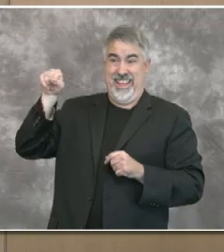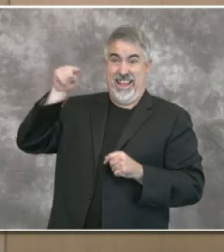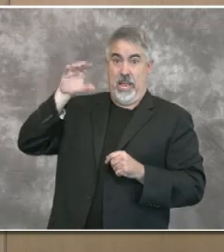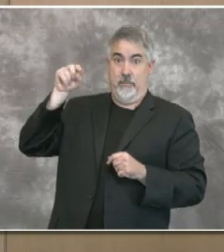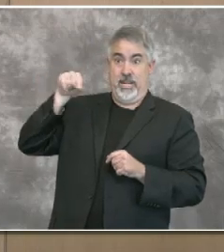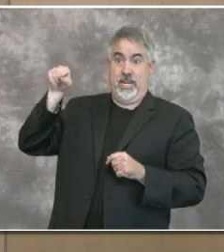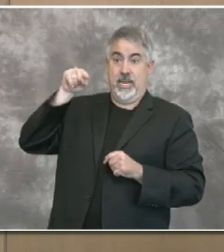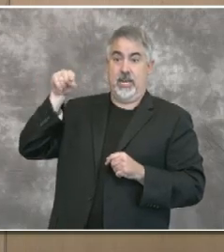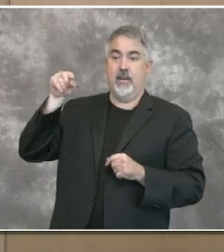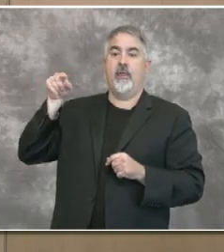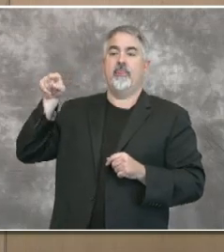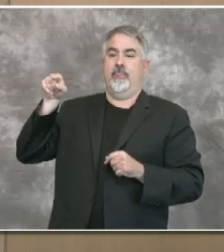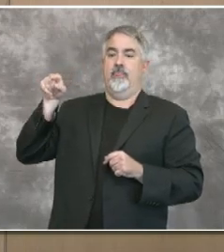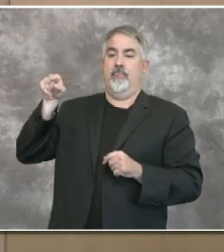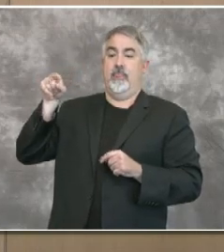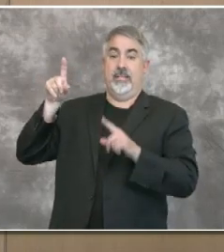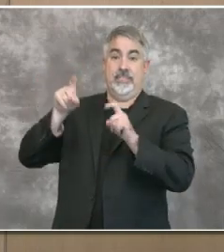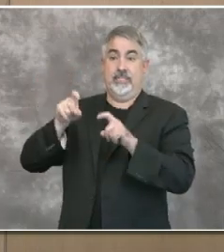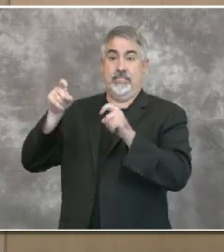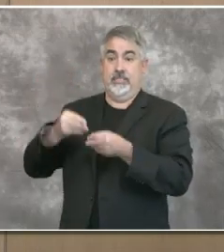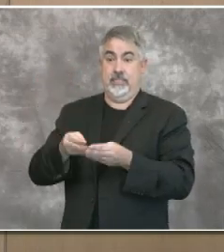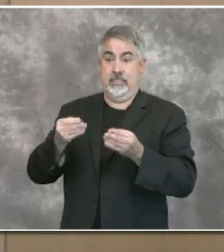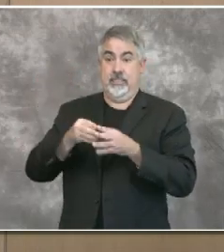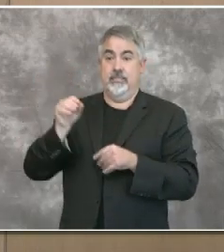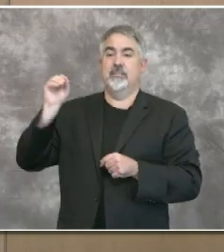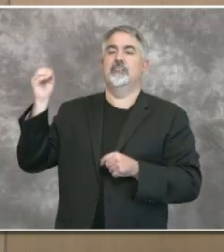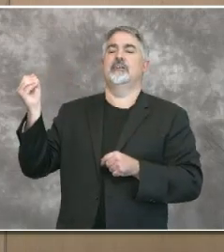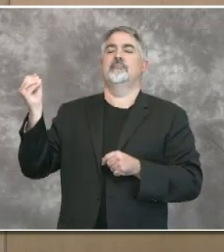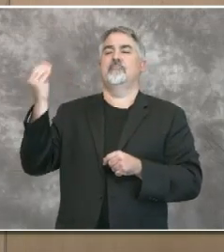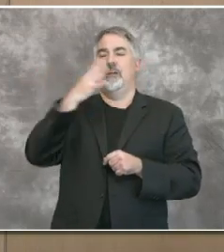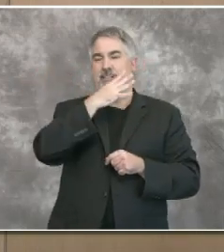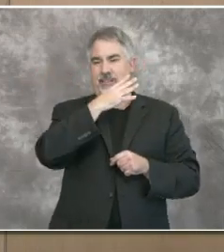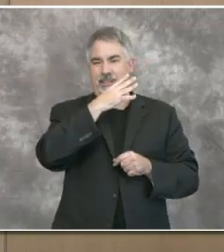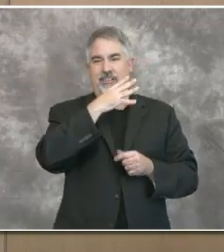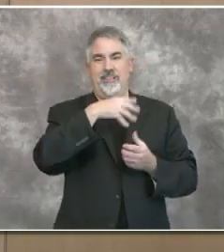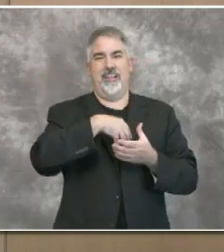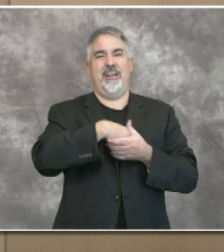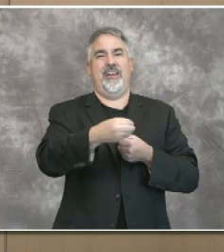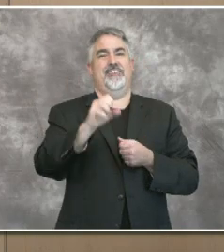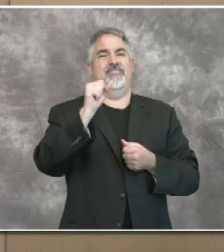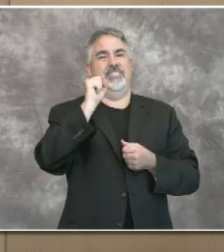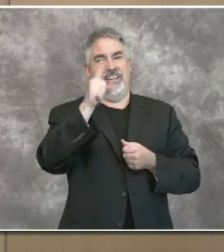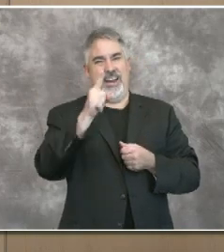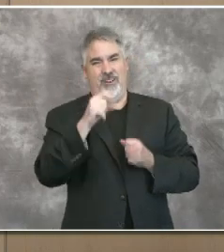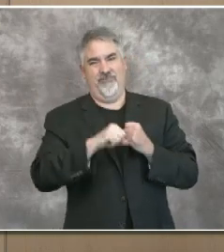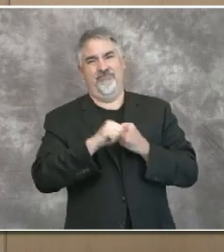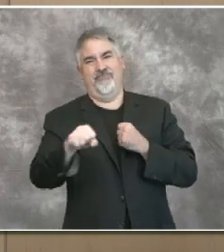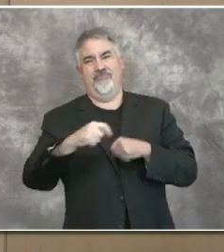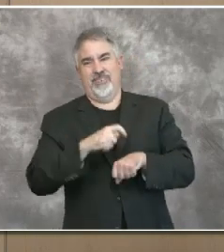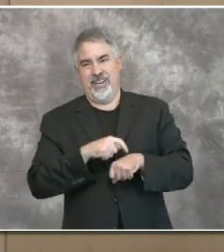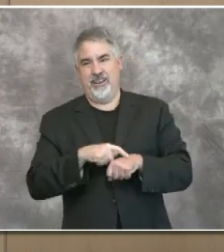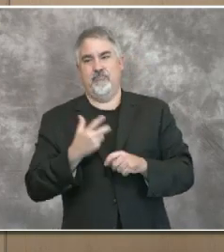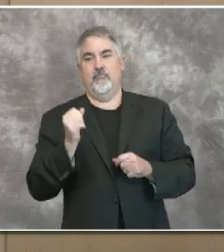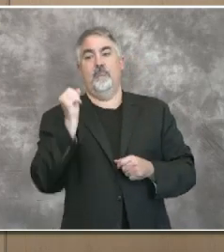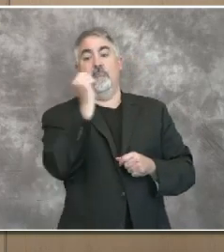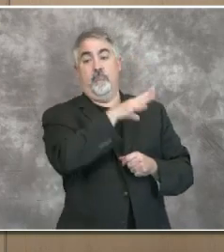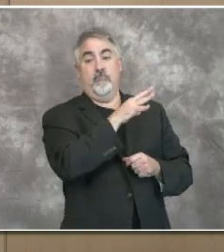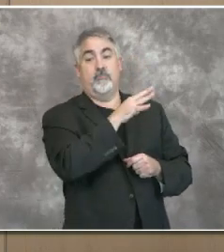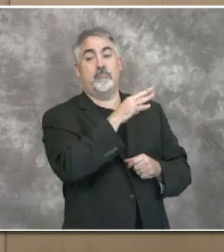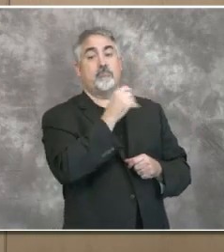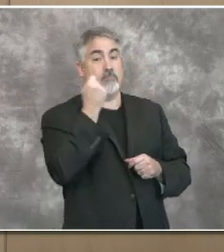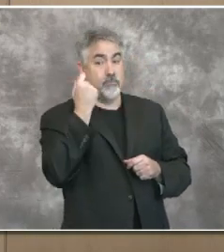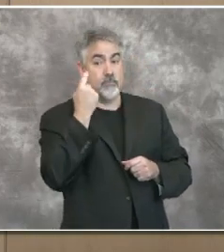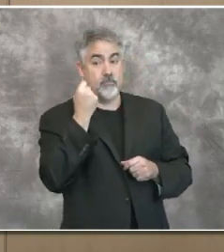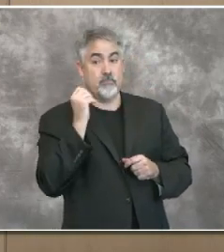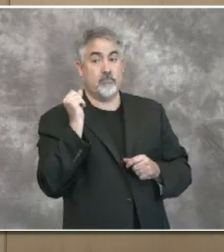the county and in many cases out of the state, but they do have the capacity for 23,000 tests per day. And I